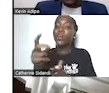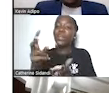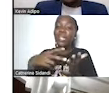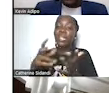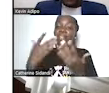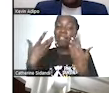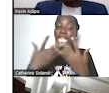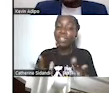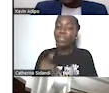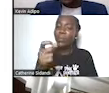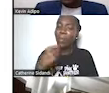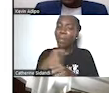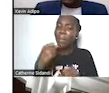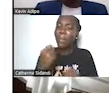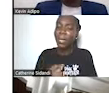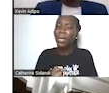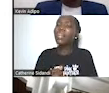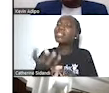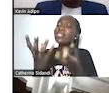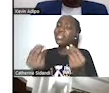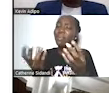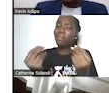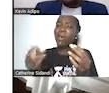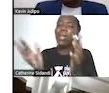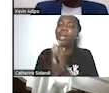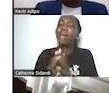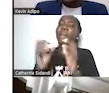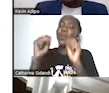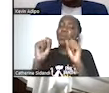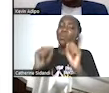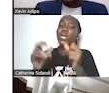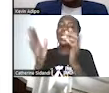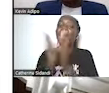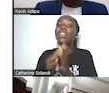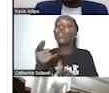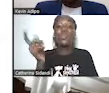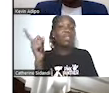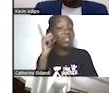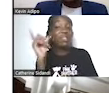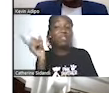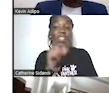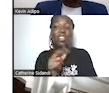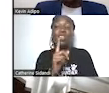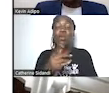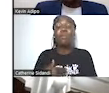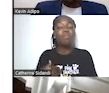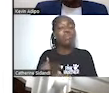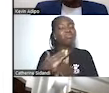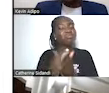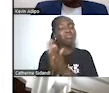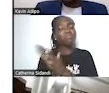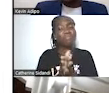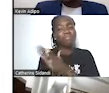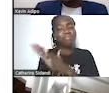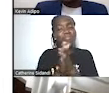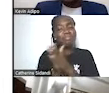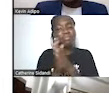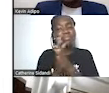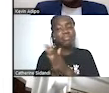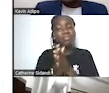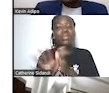it as simple as possible. And I think you have had that. So, and just out of curiosity, Nelson, how much